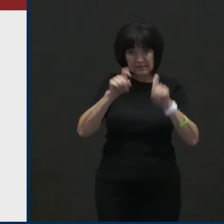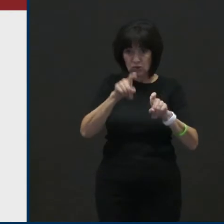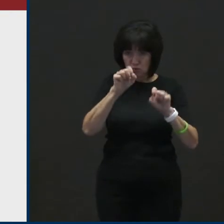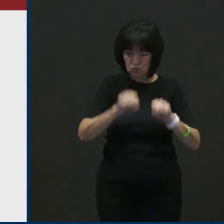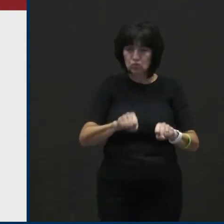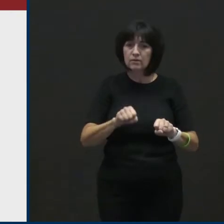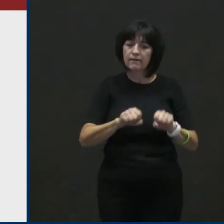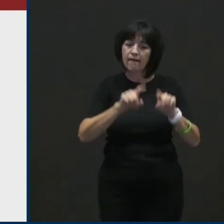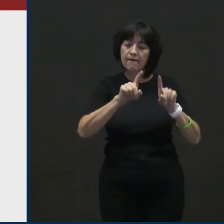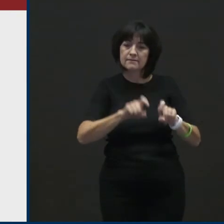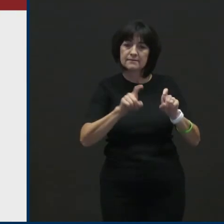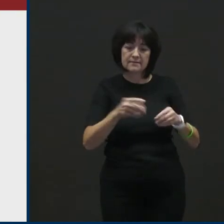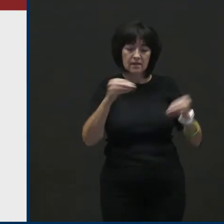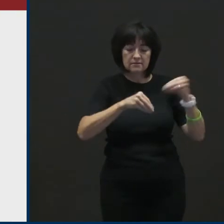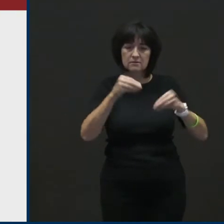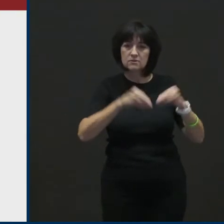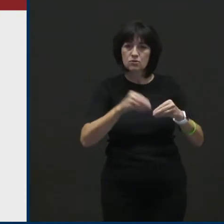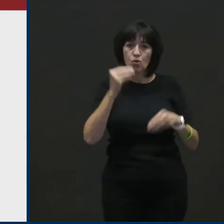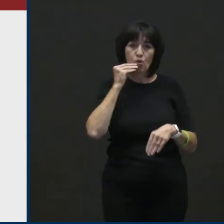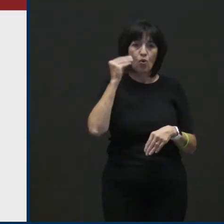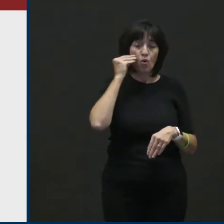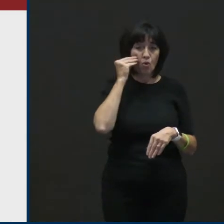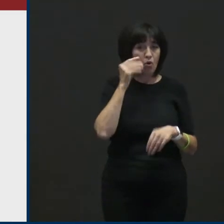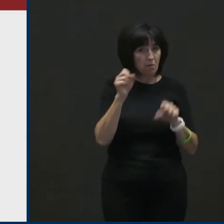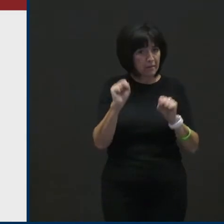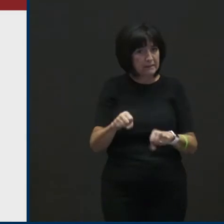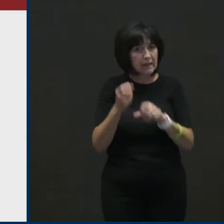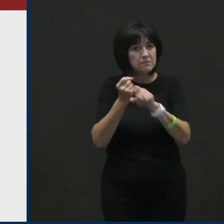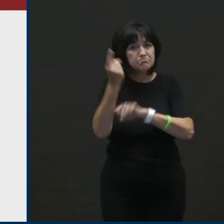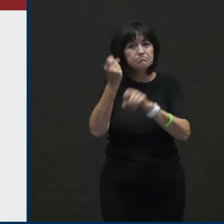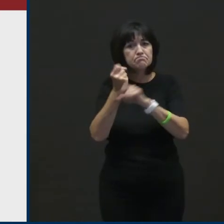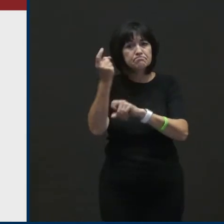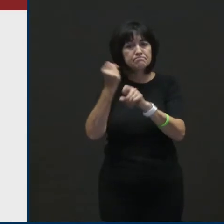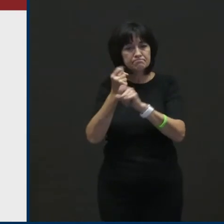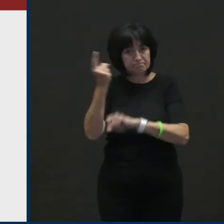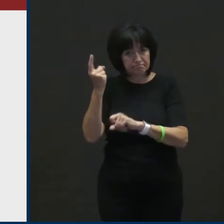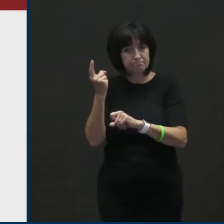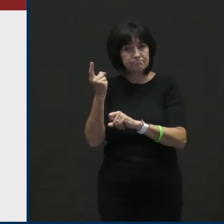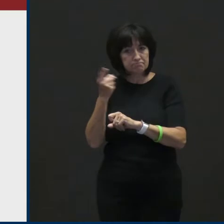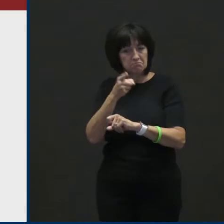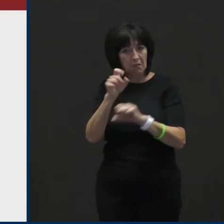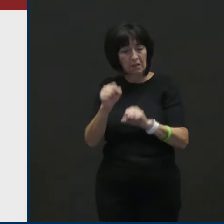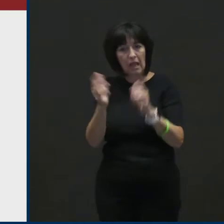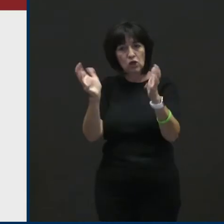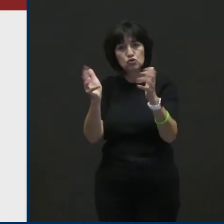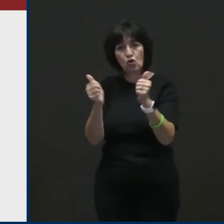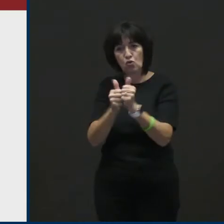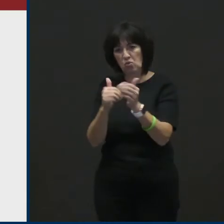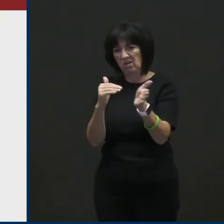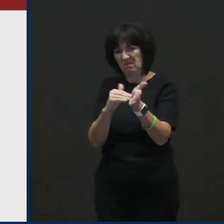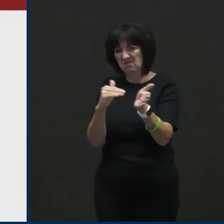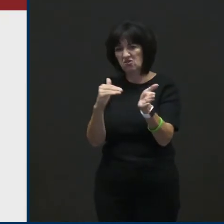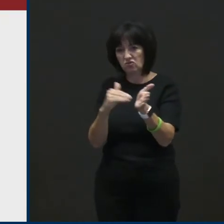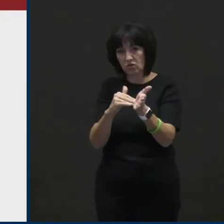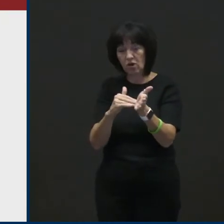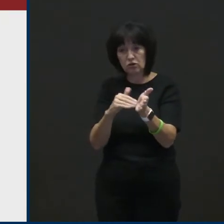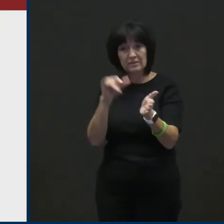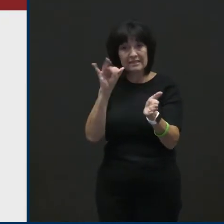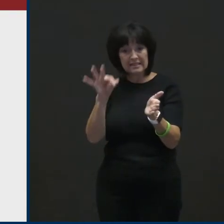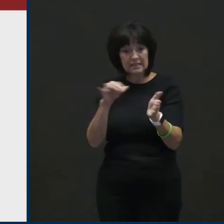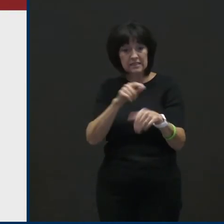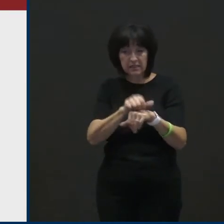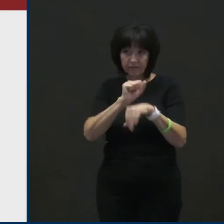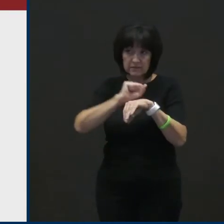home. It's to be done on a yearly basis, but you can talk to your doctor about doing that at home. If it's positive, then you need to go in